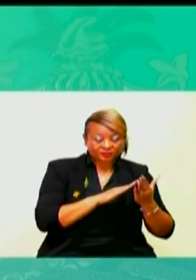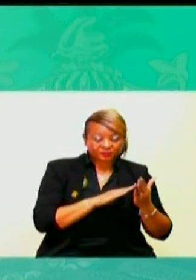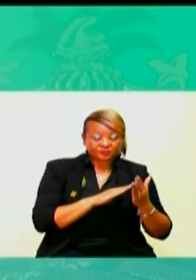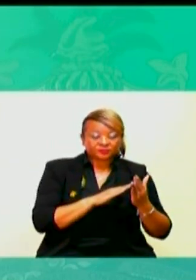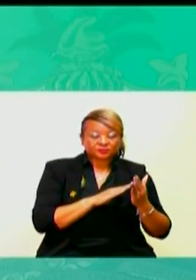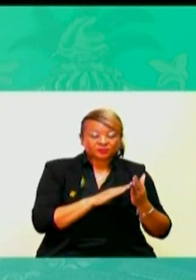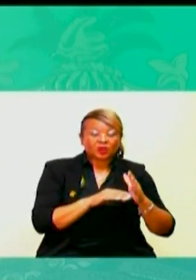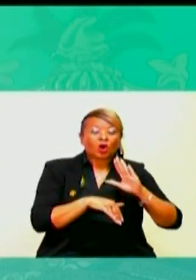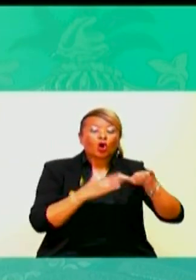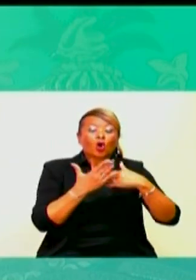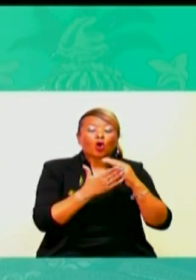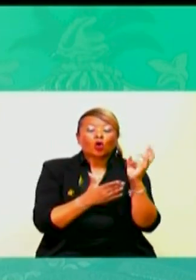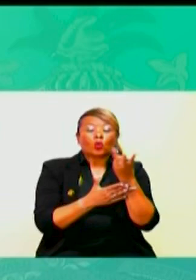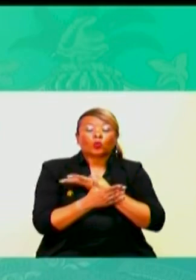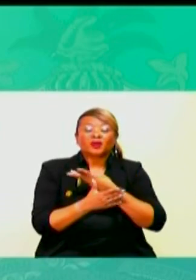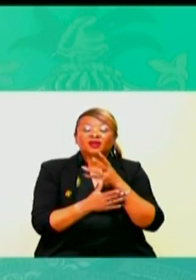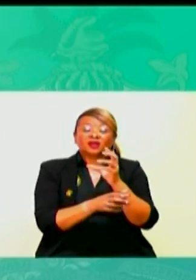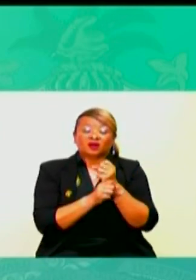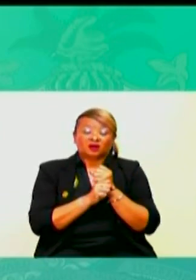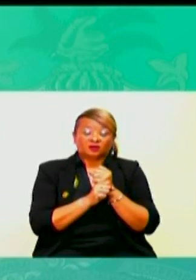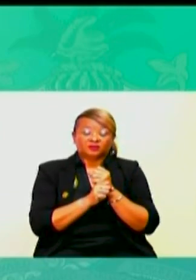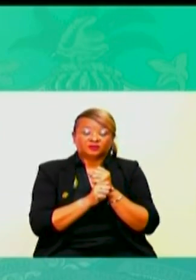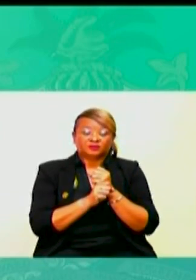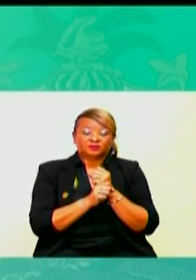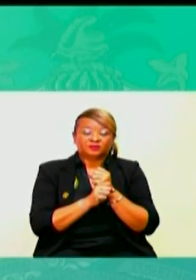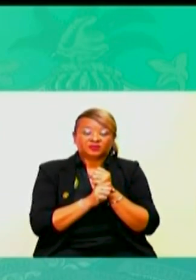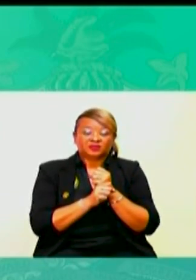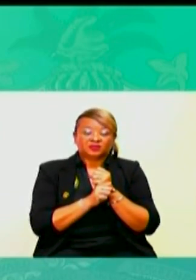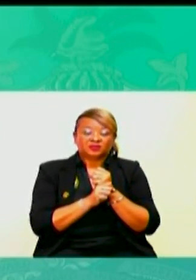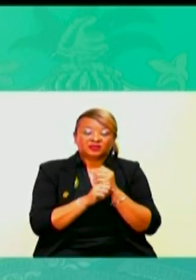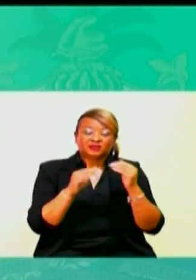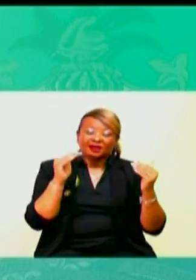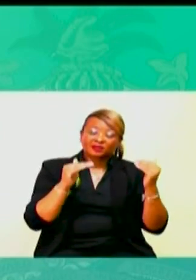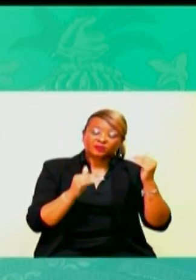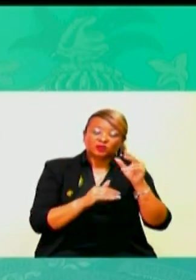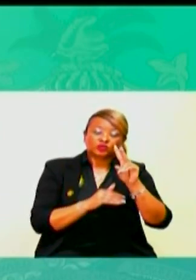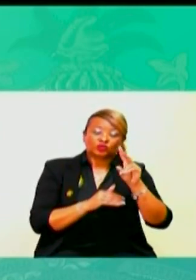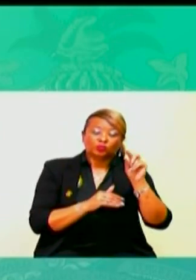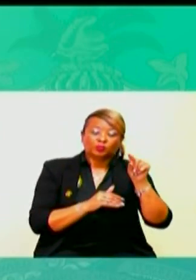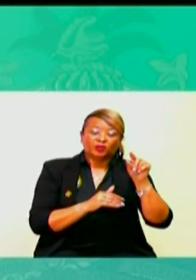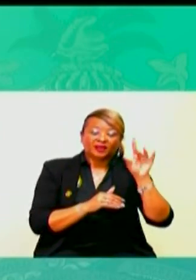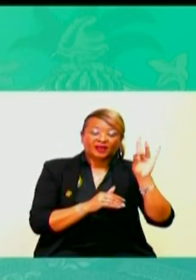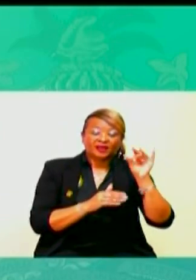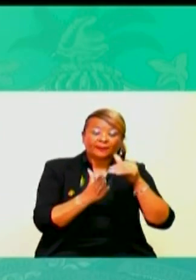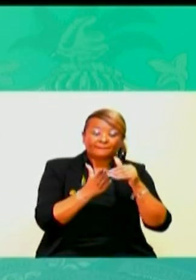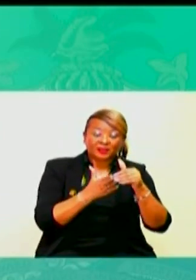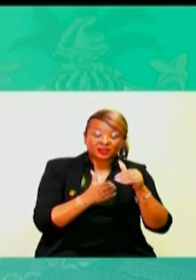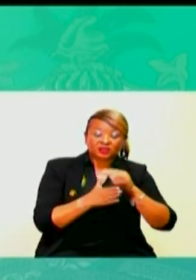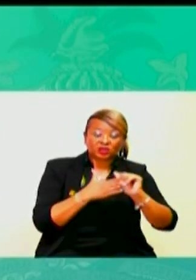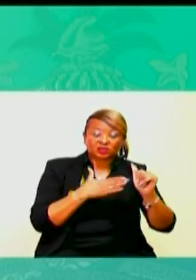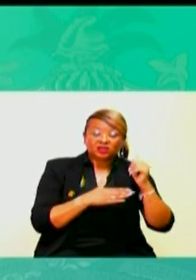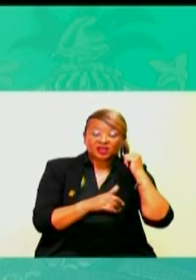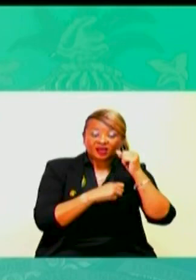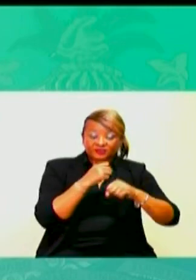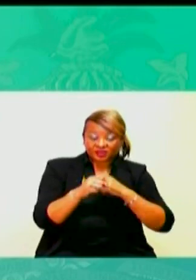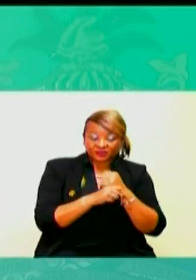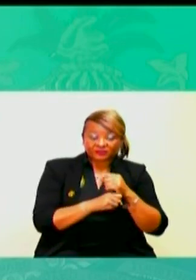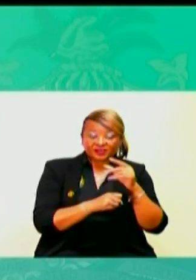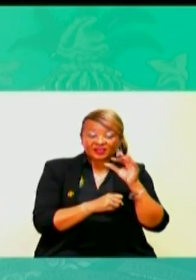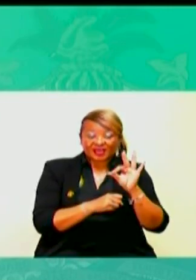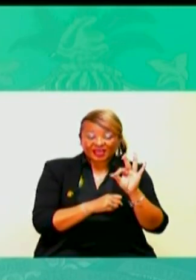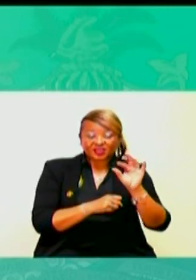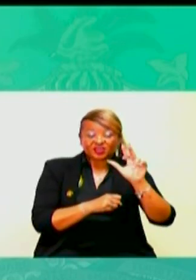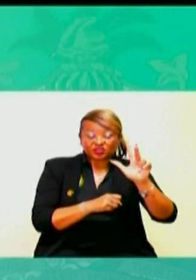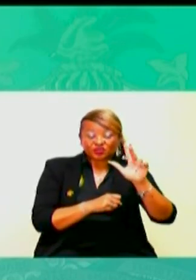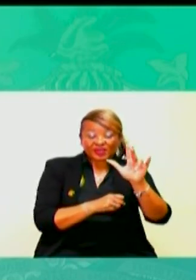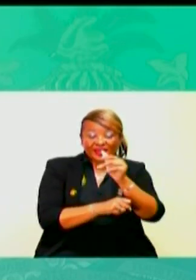All we got, all we're getting, is an estimated $2.8 million per year for 93 acres.